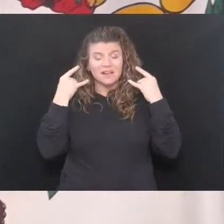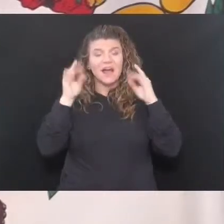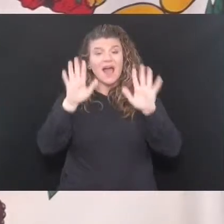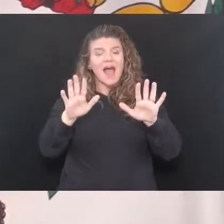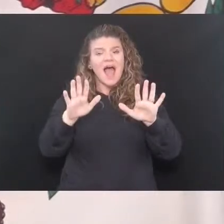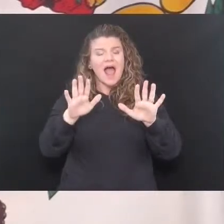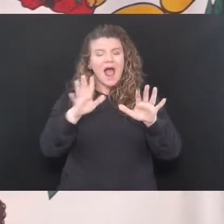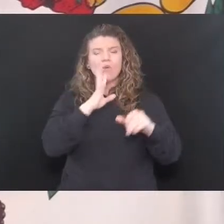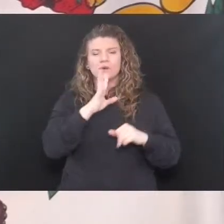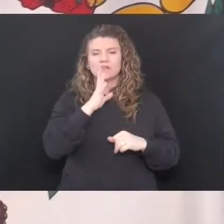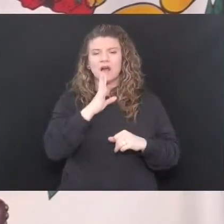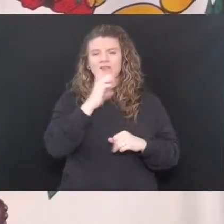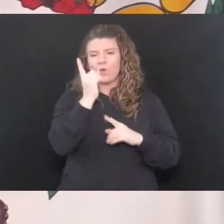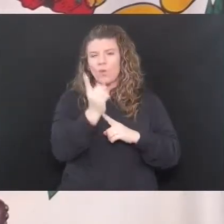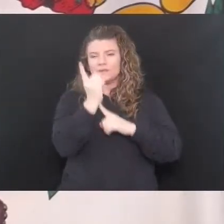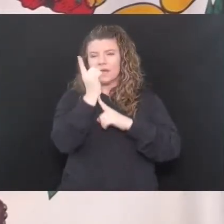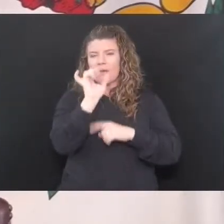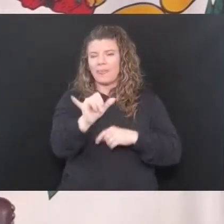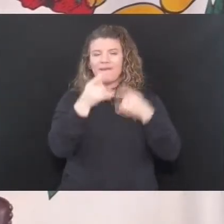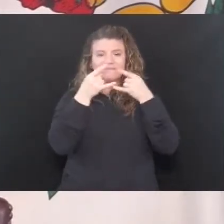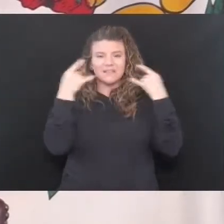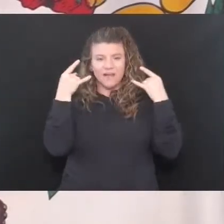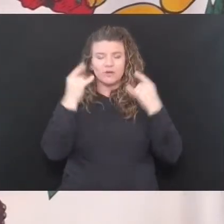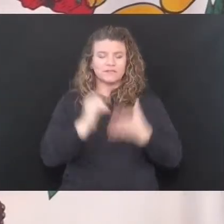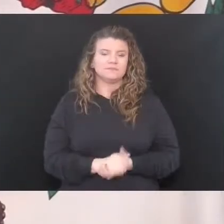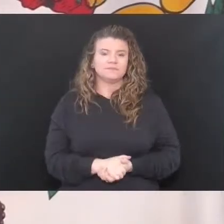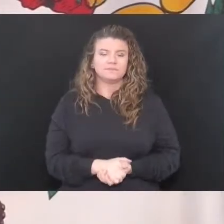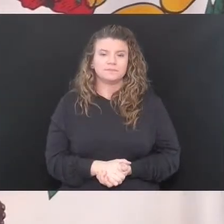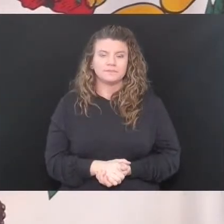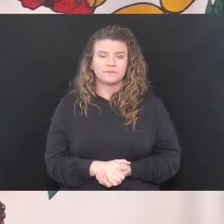second about, you know, the face coverings if I could.